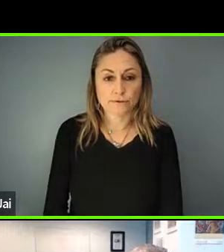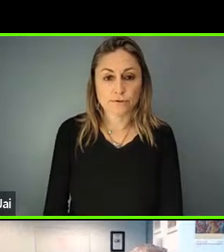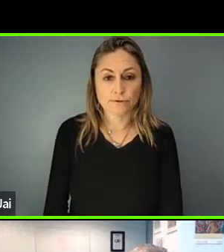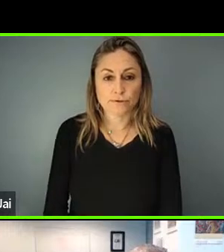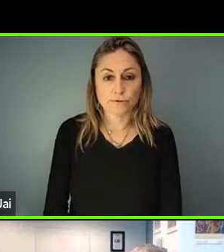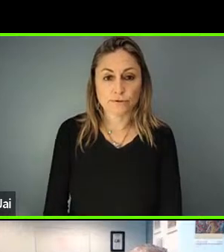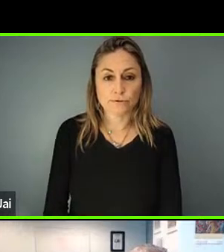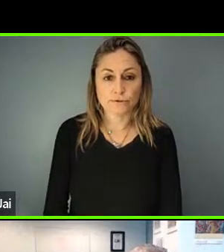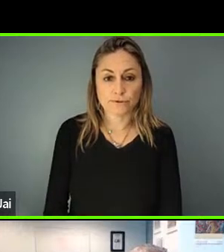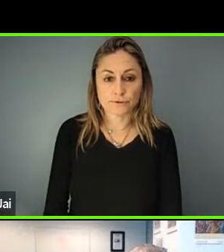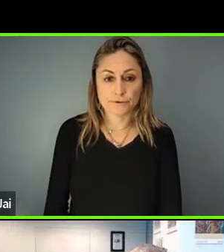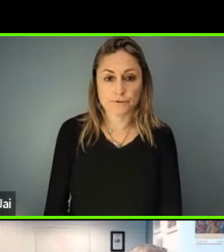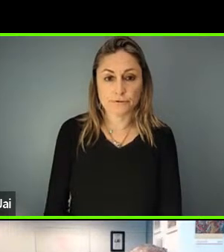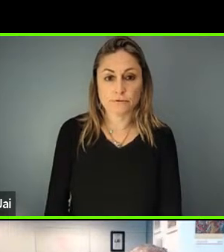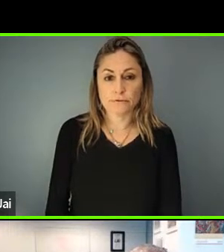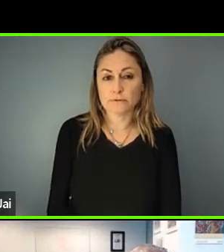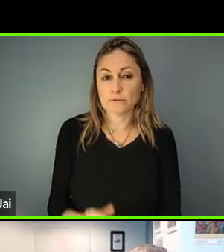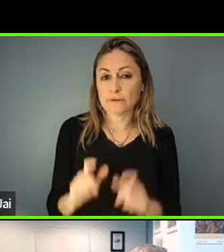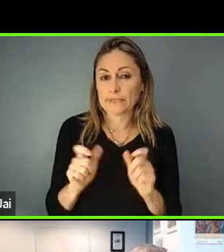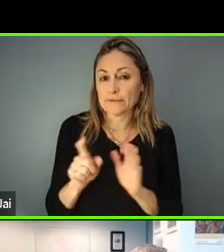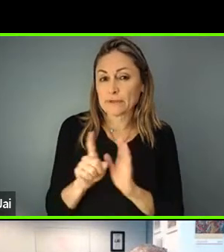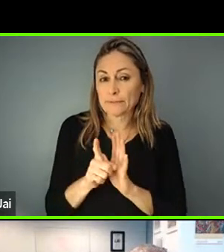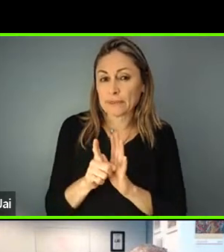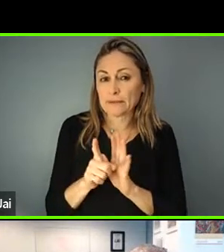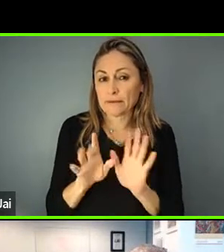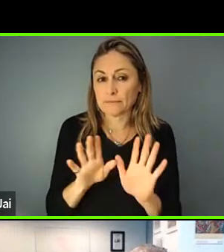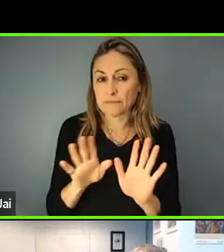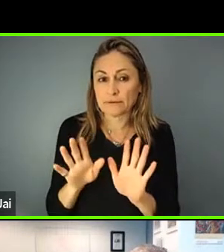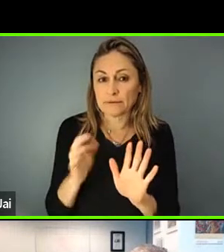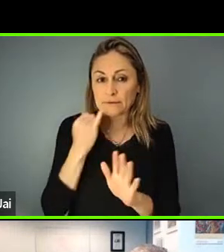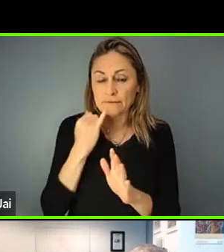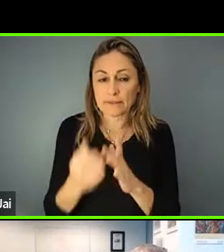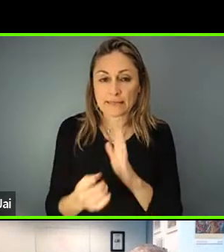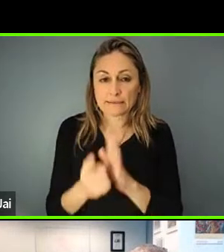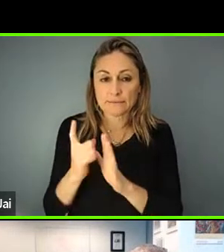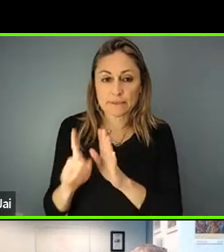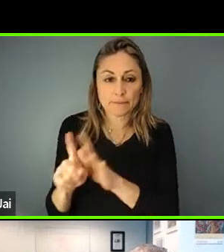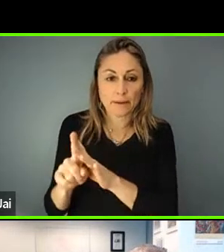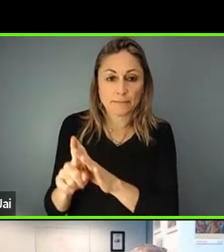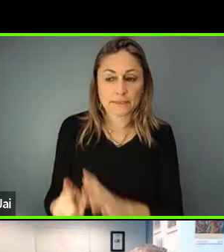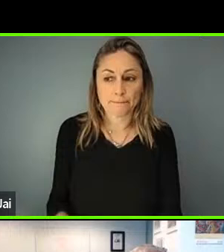So I will give it just a minute in case anything pops up.